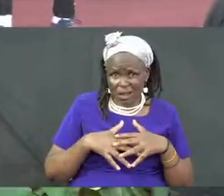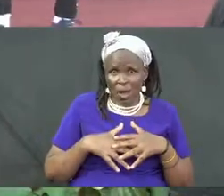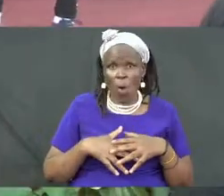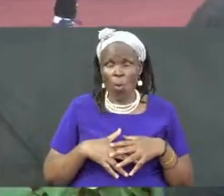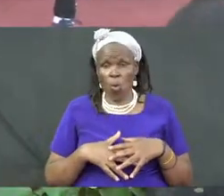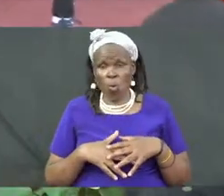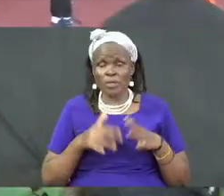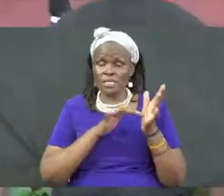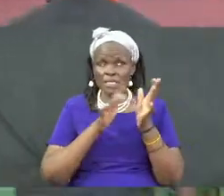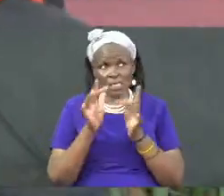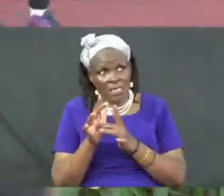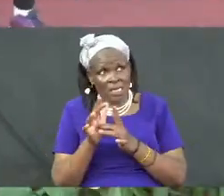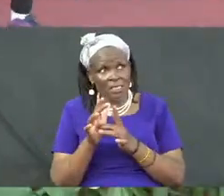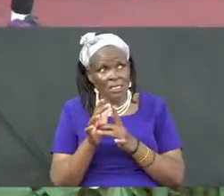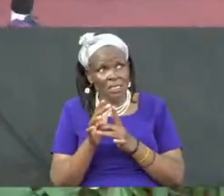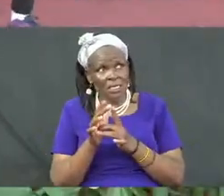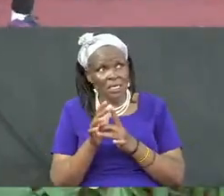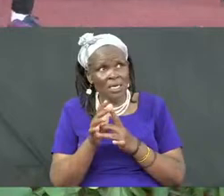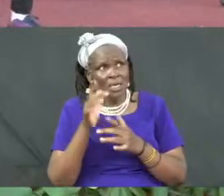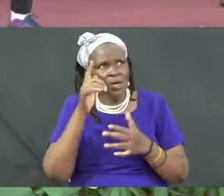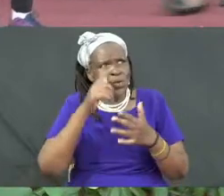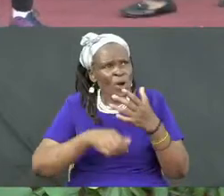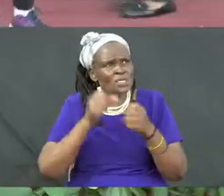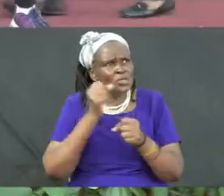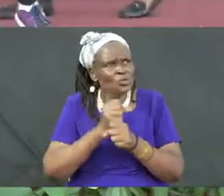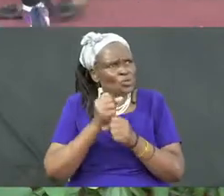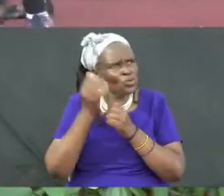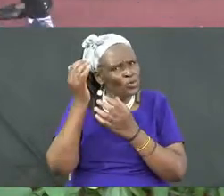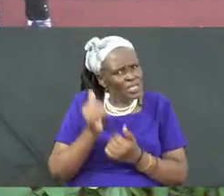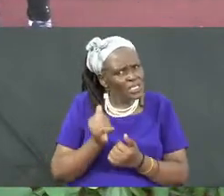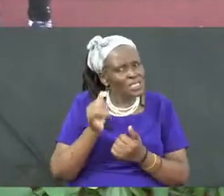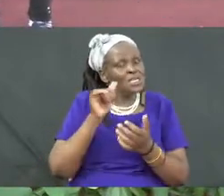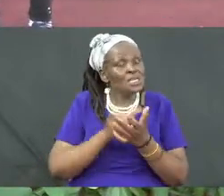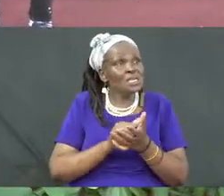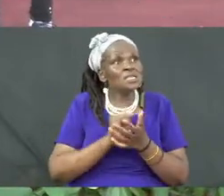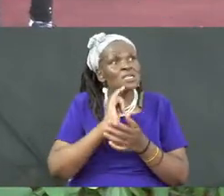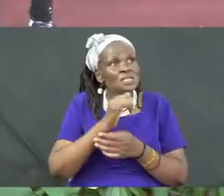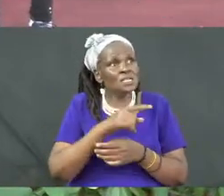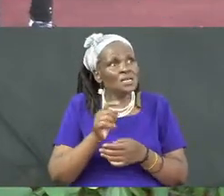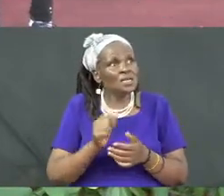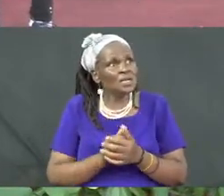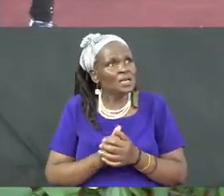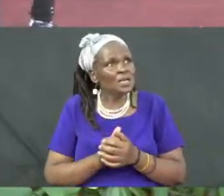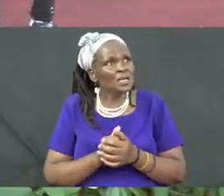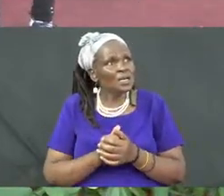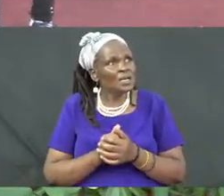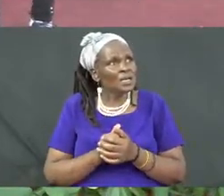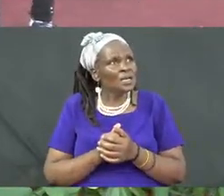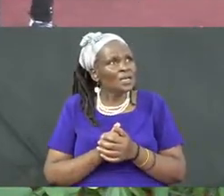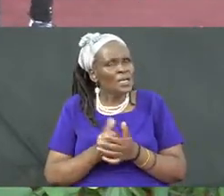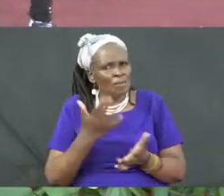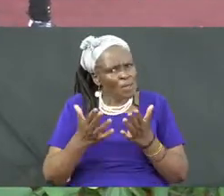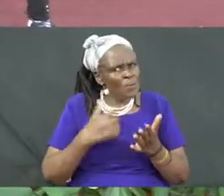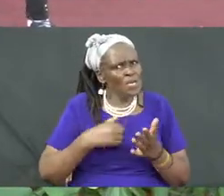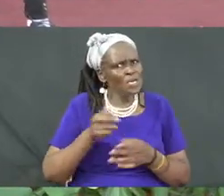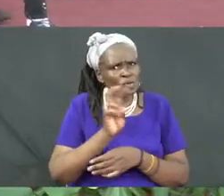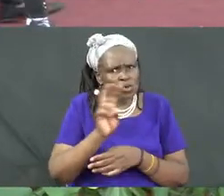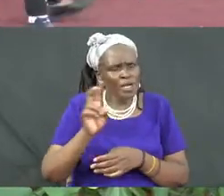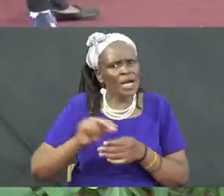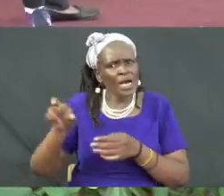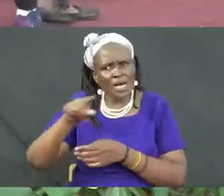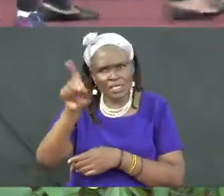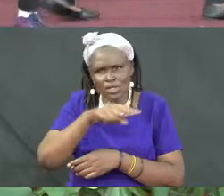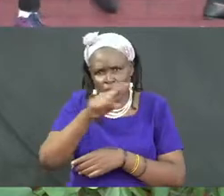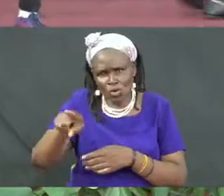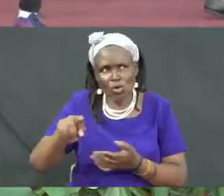Jesus. What do you mean he is not trending? You must be looking at the wrong places. Jesus